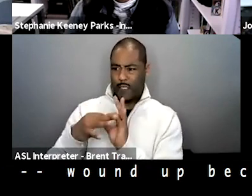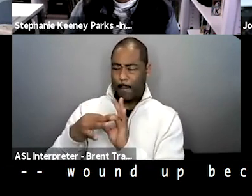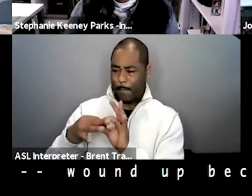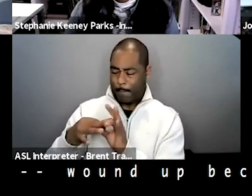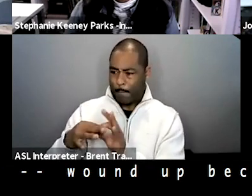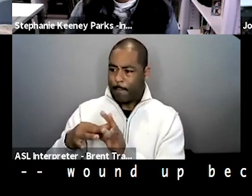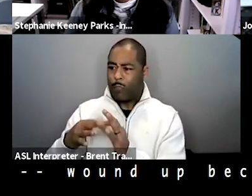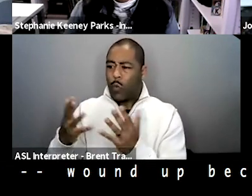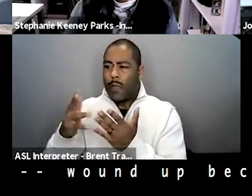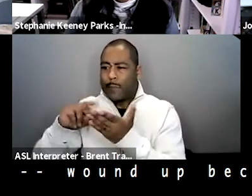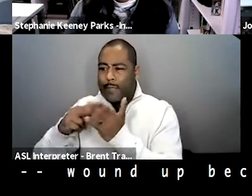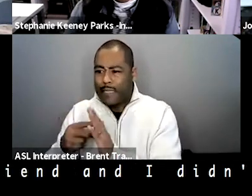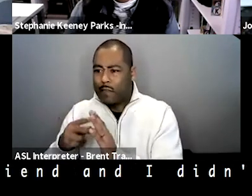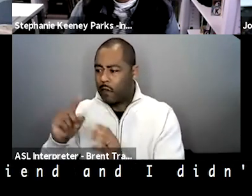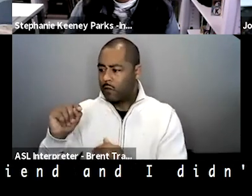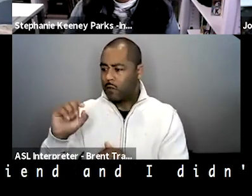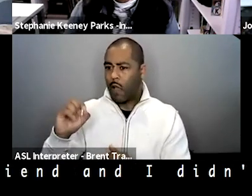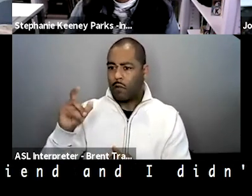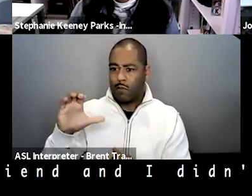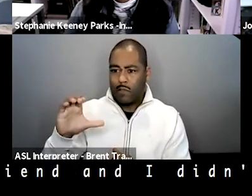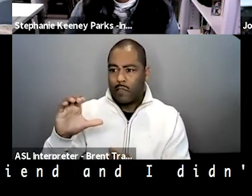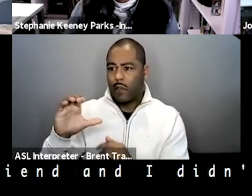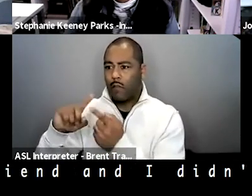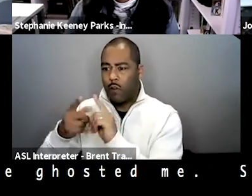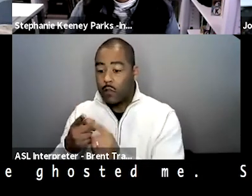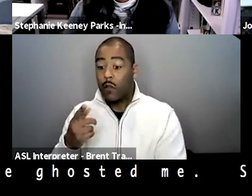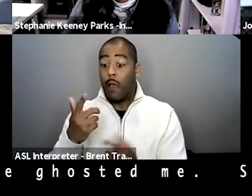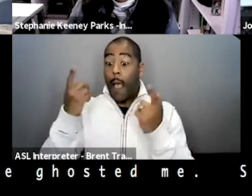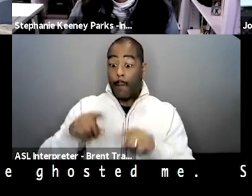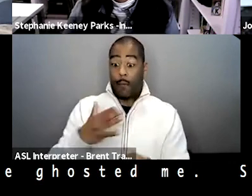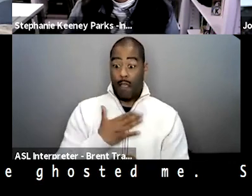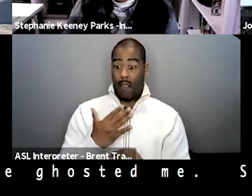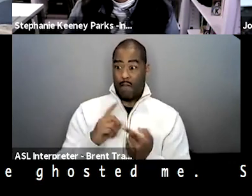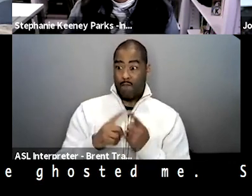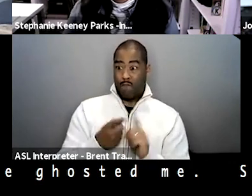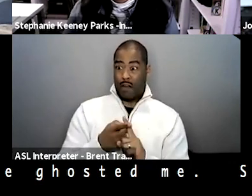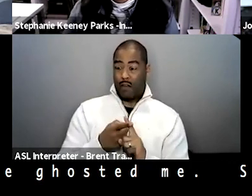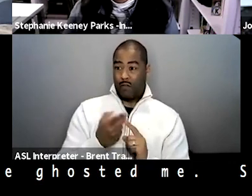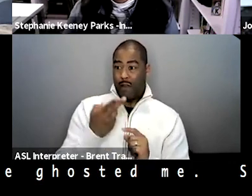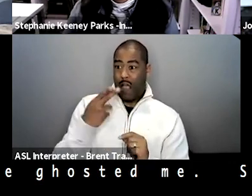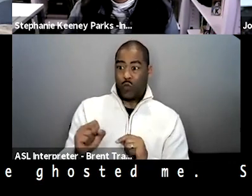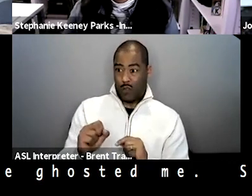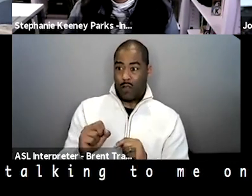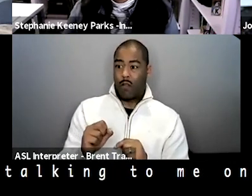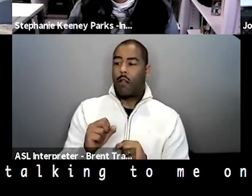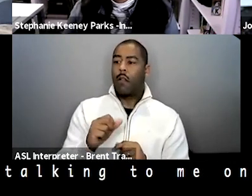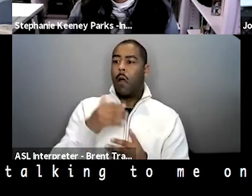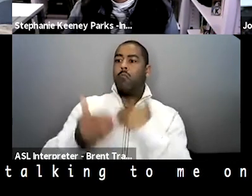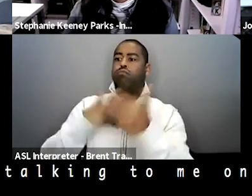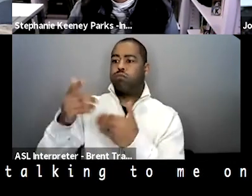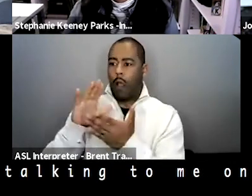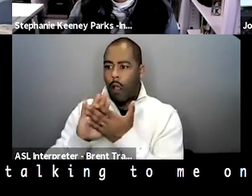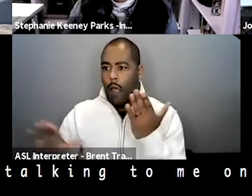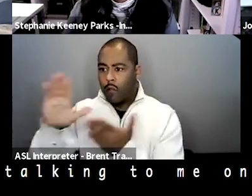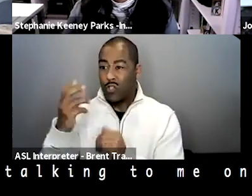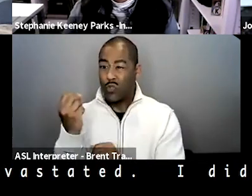from who I had become friends with in high school wound up becoming a toxic friend. And I didn't see it until she ghosted me. She quite literally just